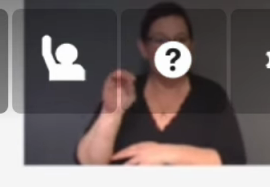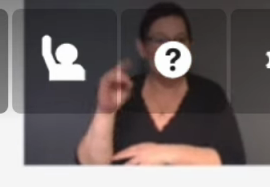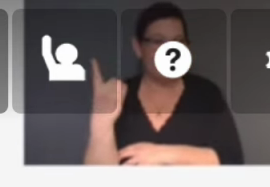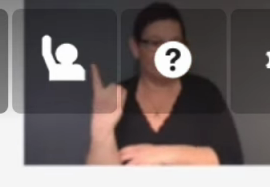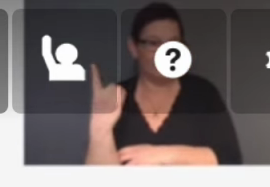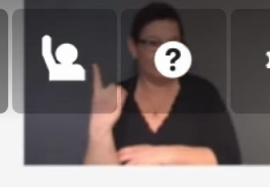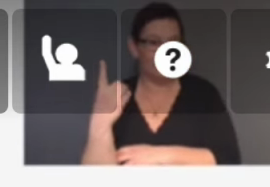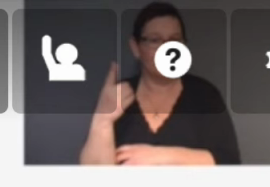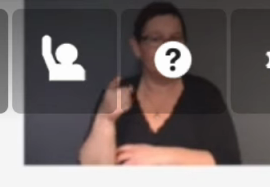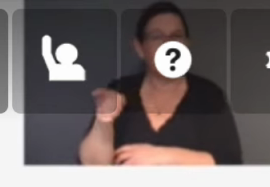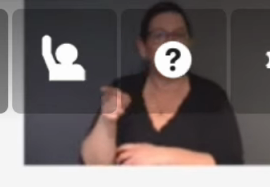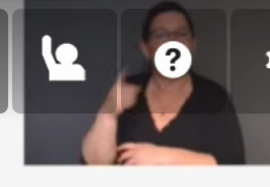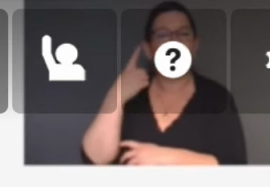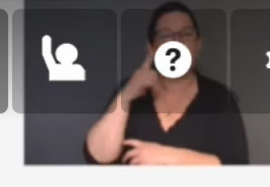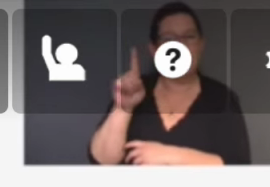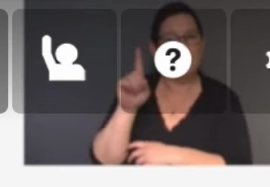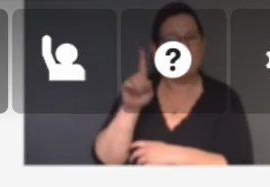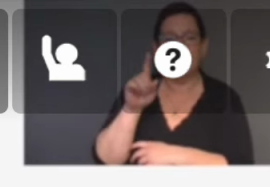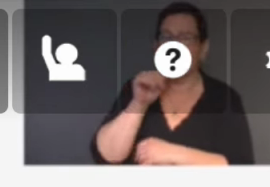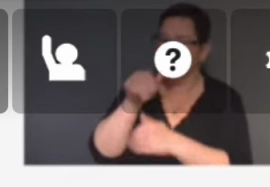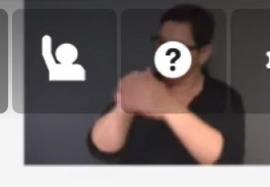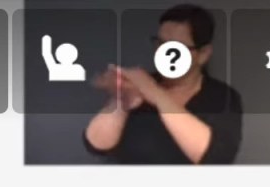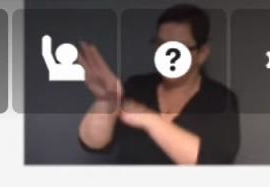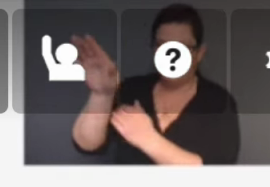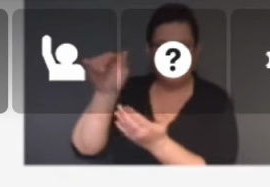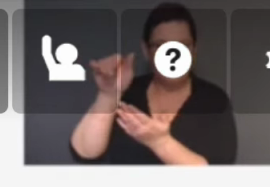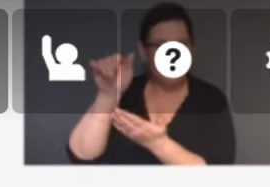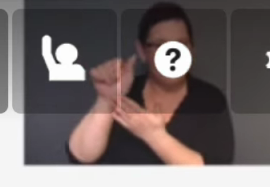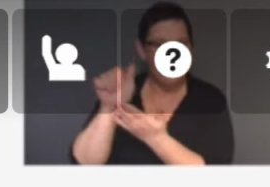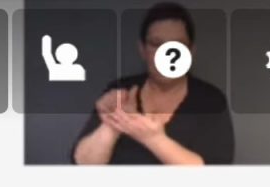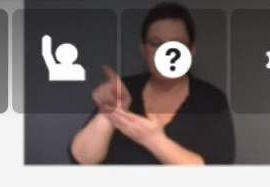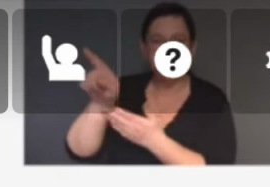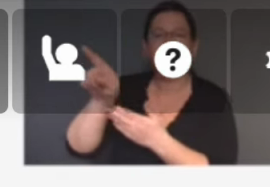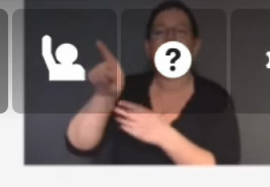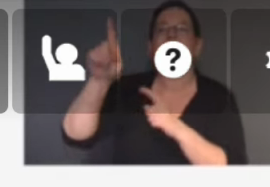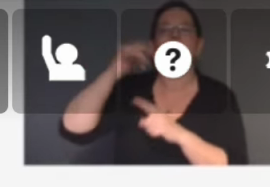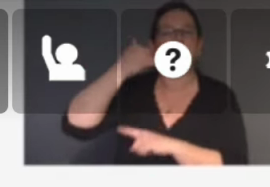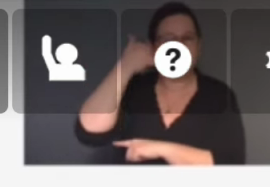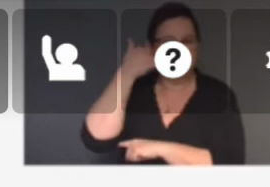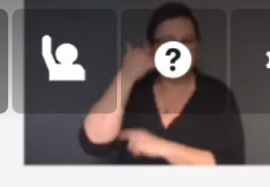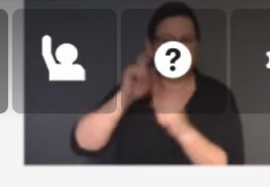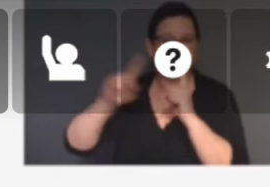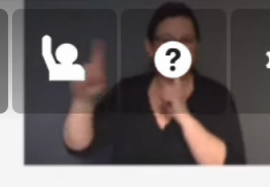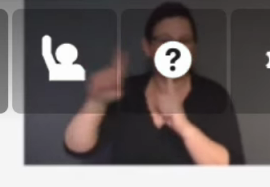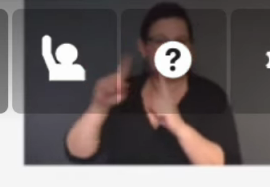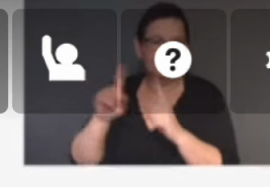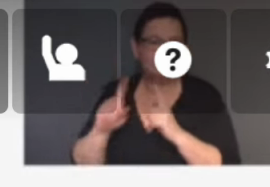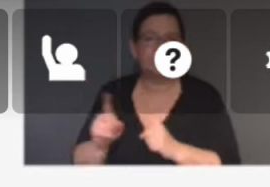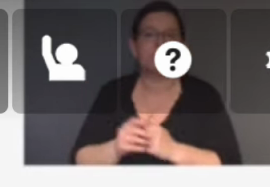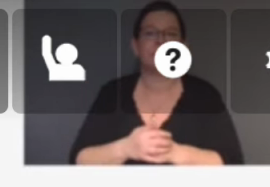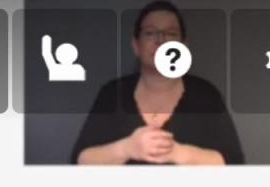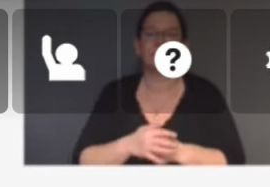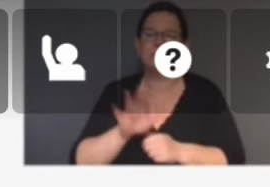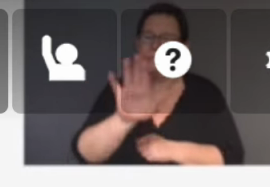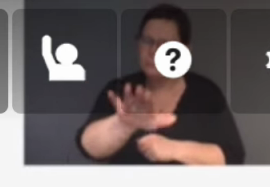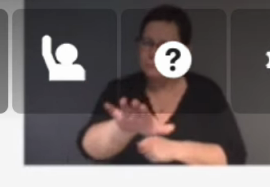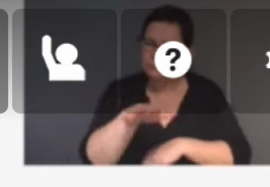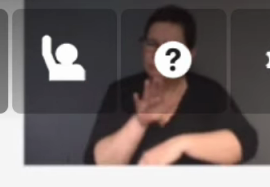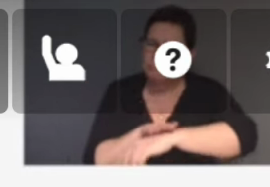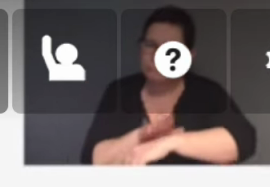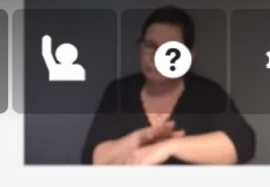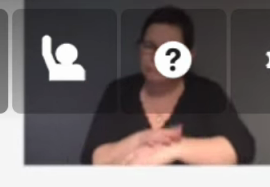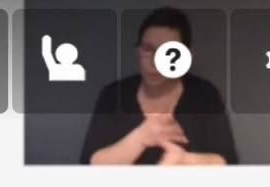Make sure to choose someone you can trust. You don't need to authorize someone as a representative if that person